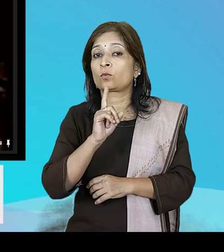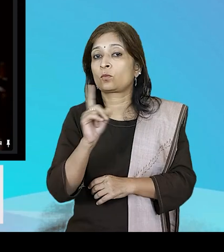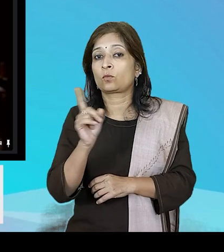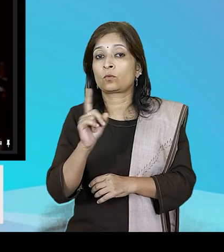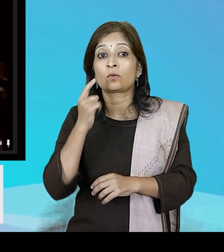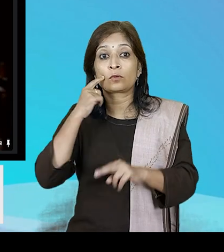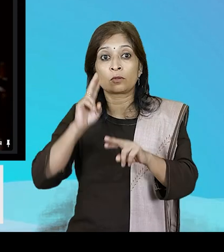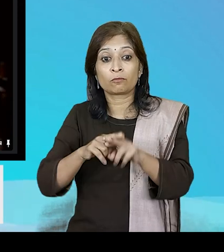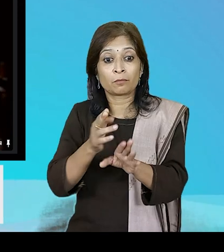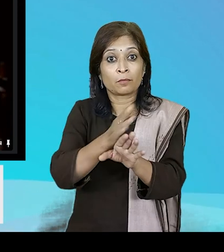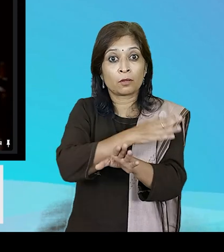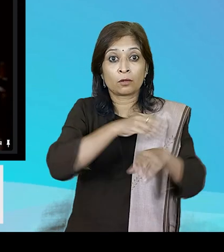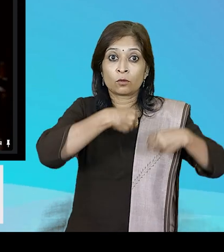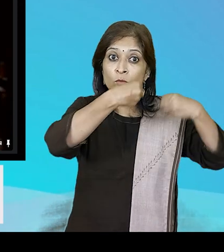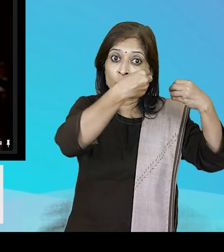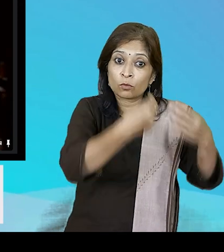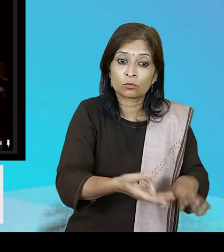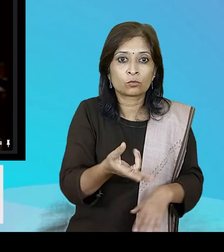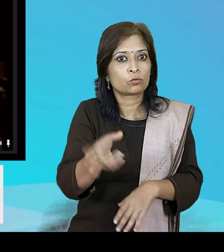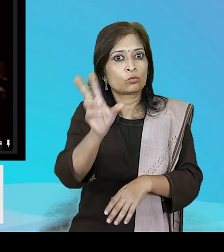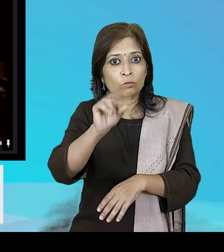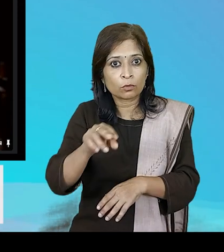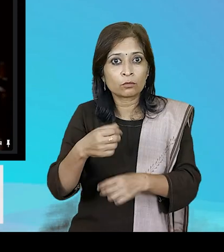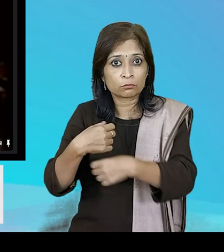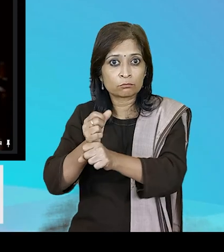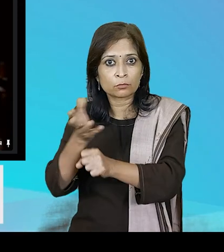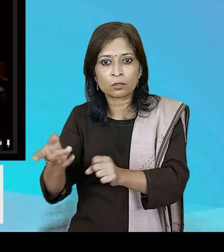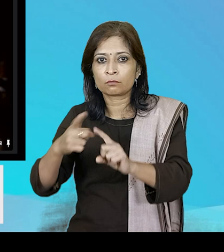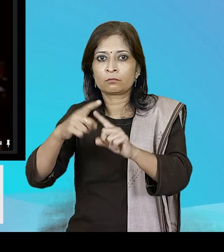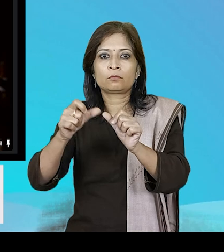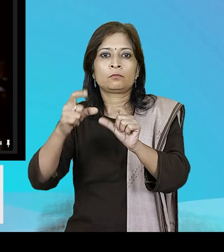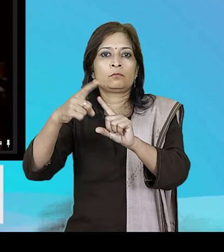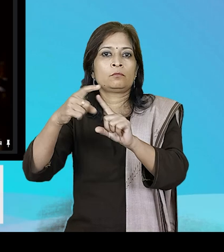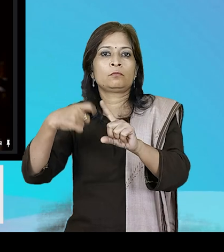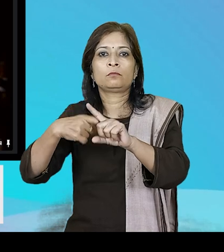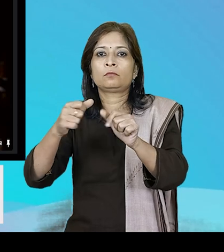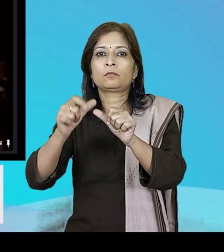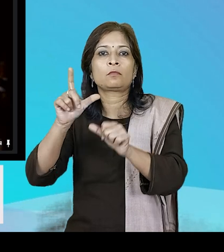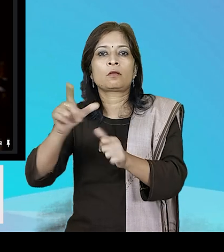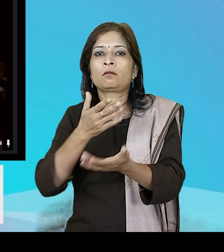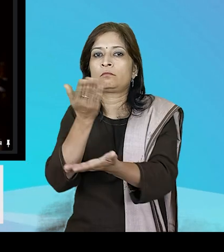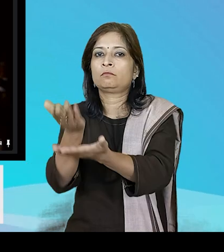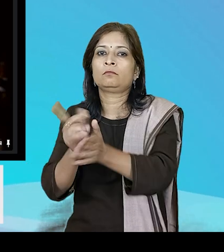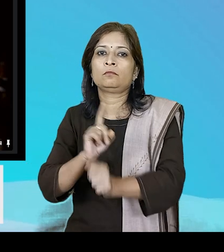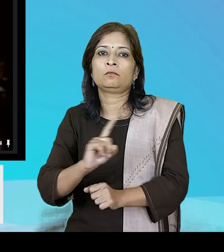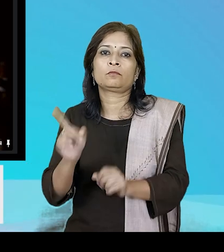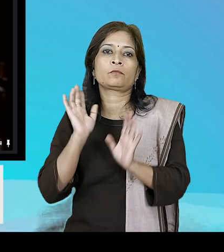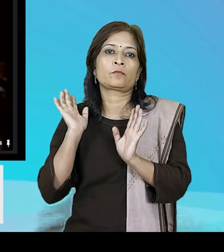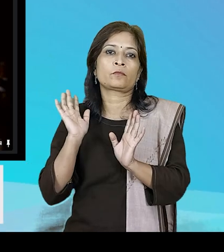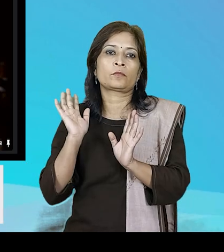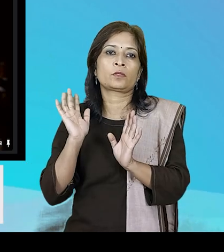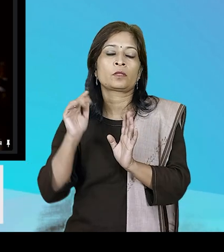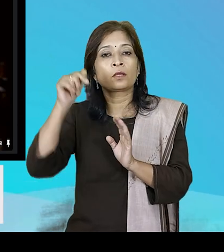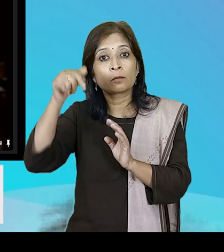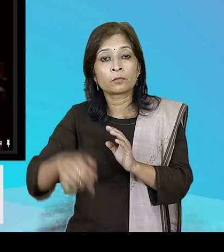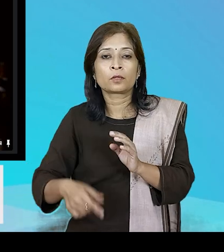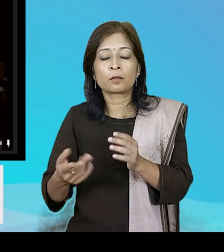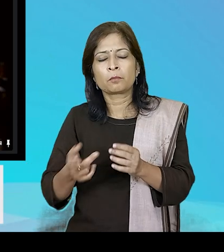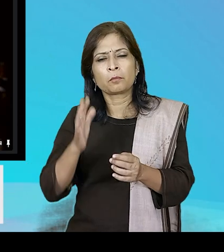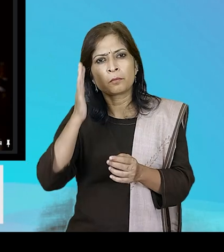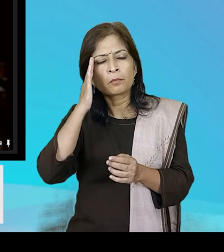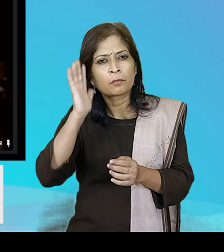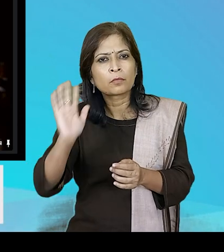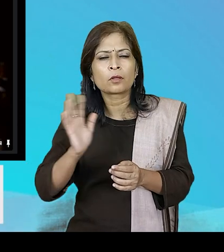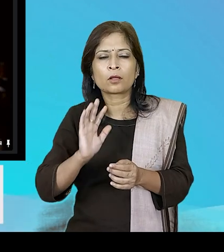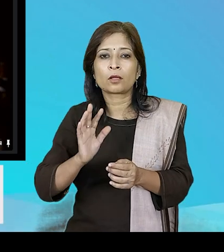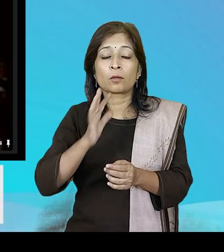lost previous passports cannot be processed under Tatkal facility. So even though they need to go back, it may be an